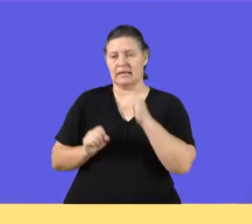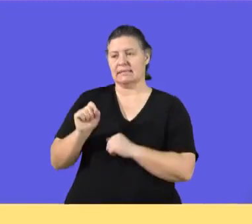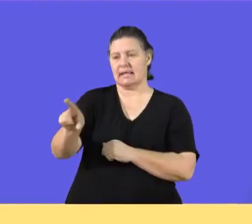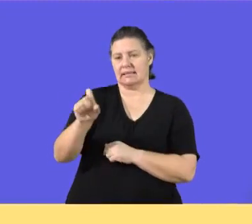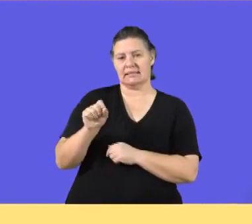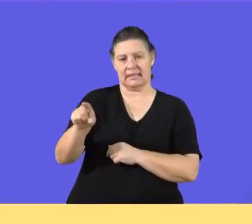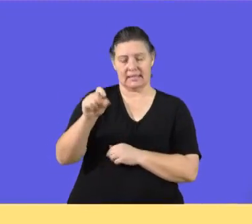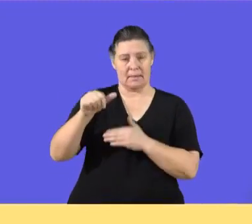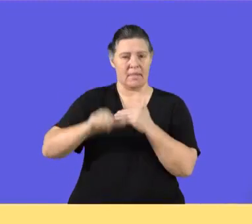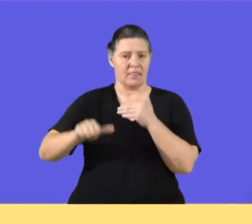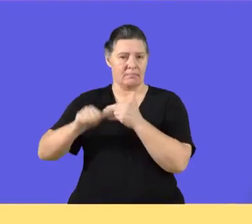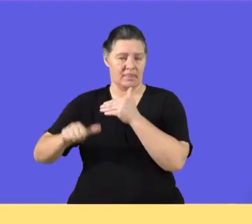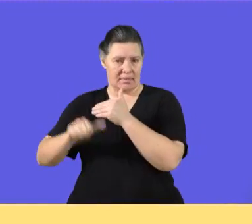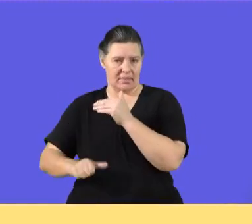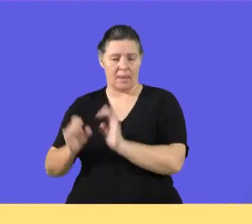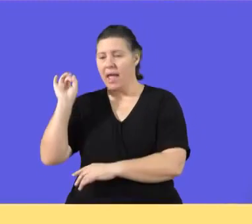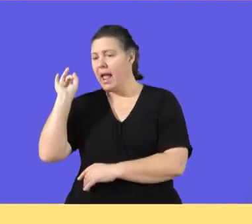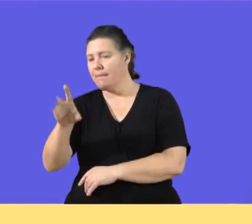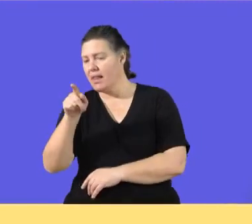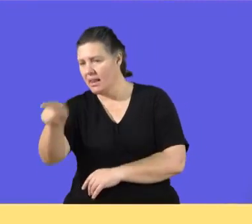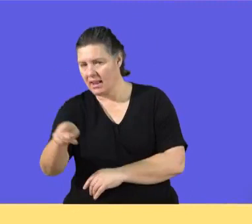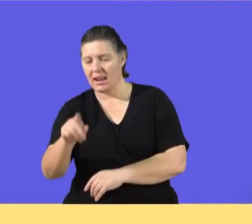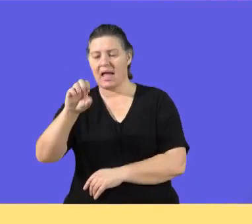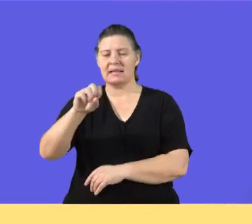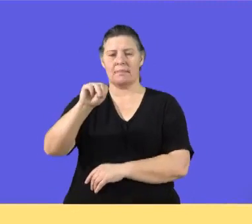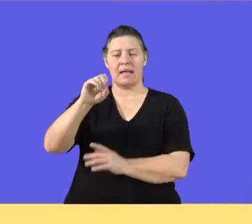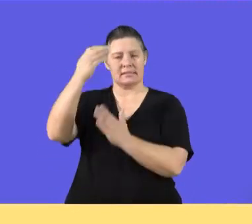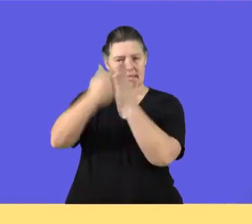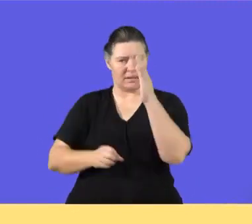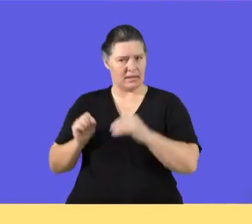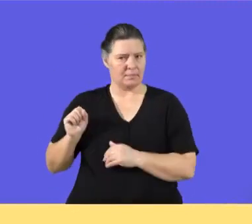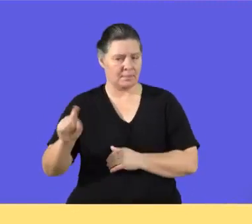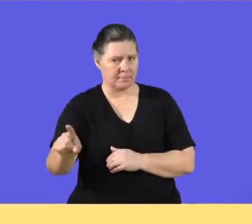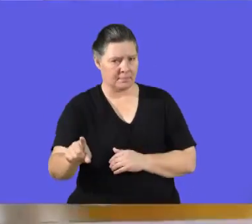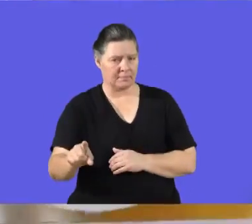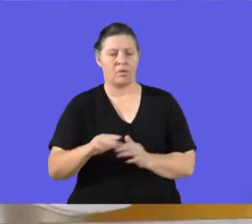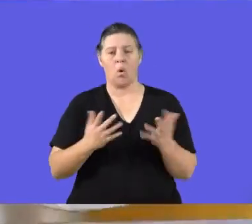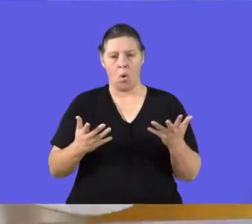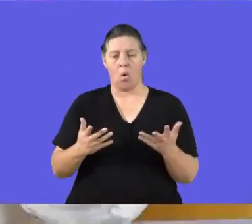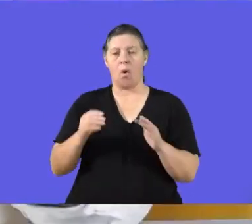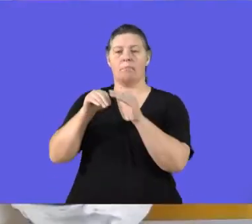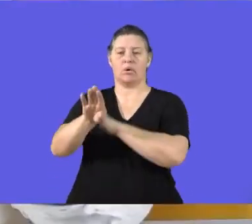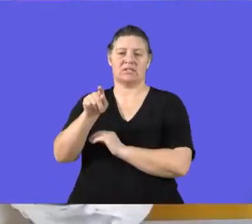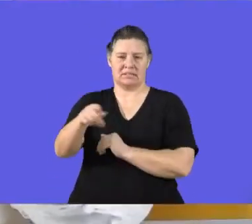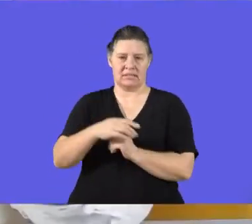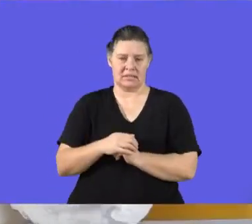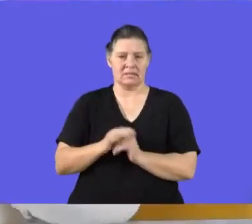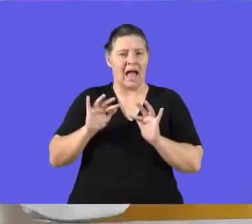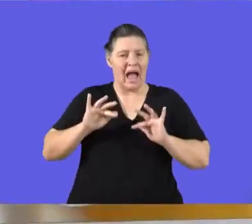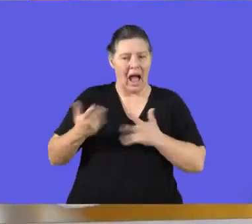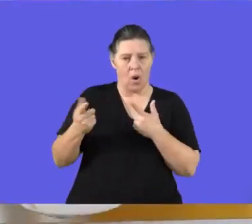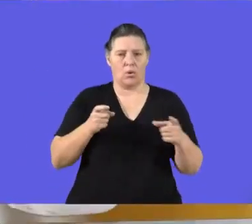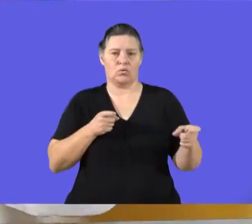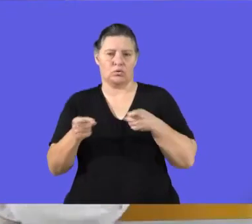is to send regular statements to our debtors. Every month, we can email them, SMS the statements, all right? Or we